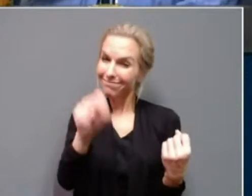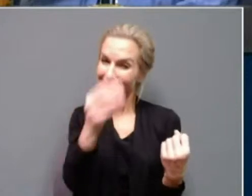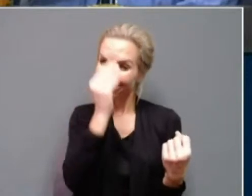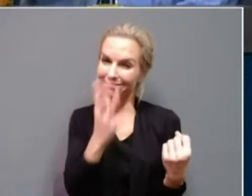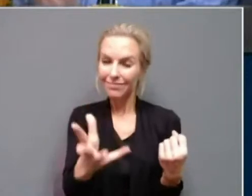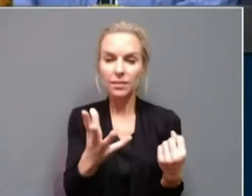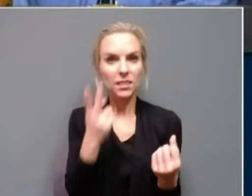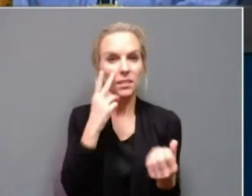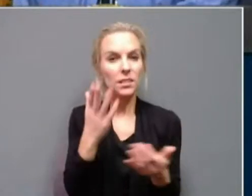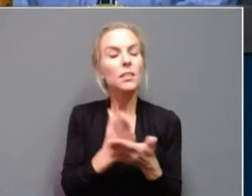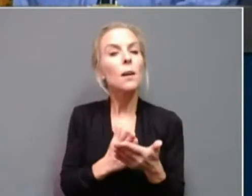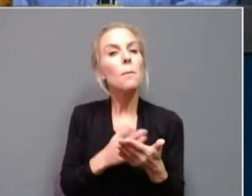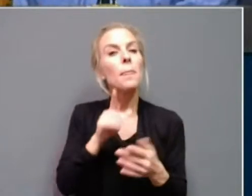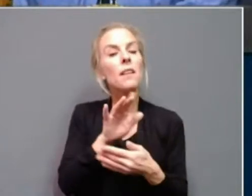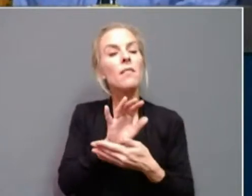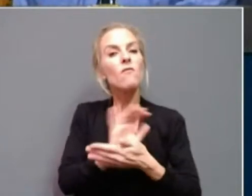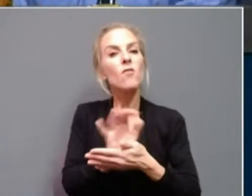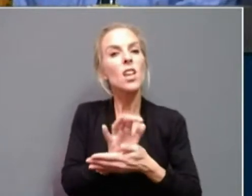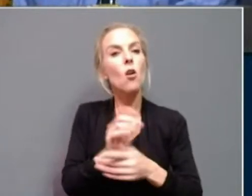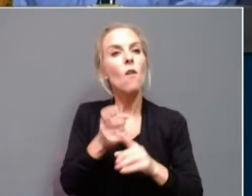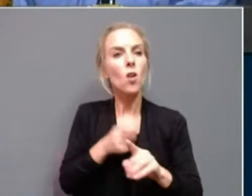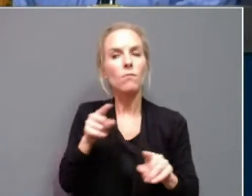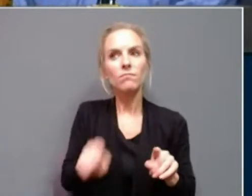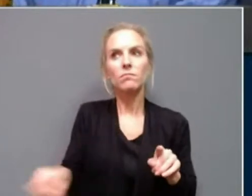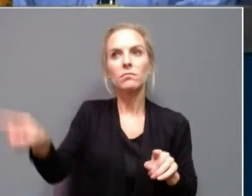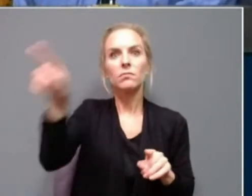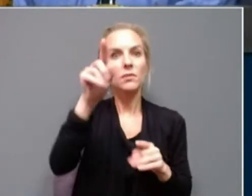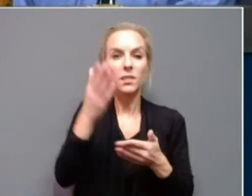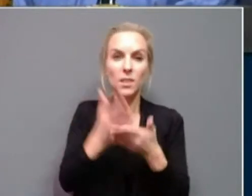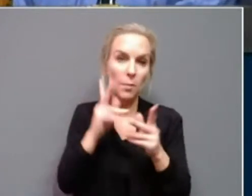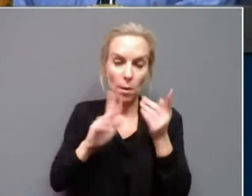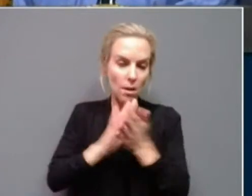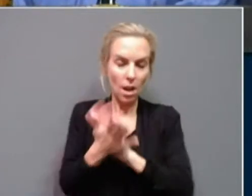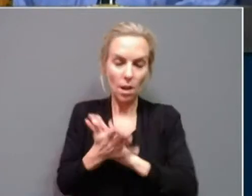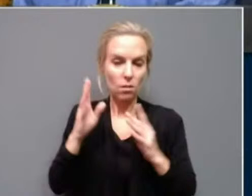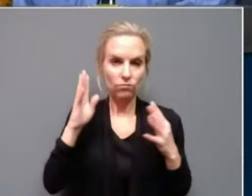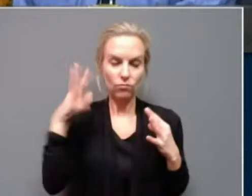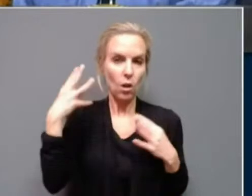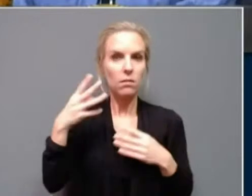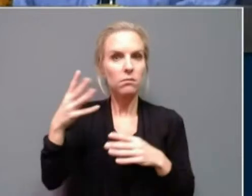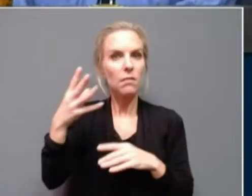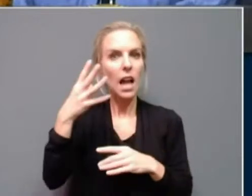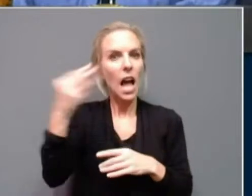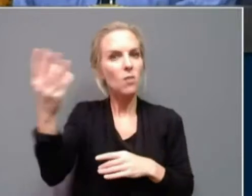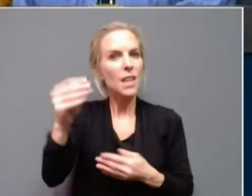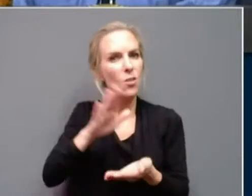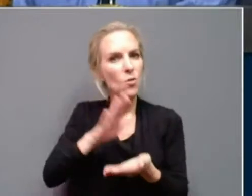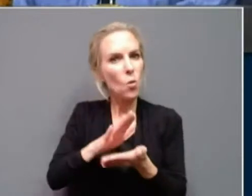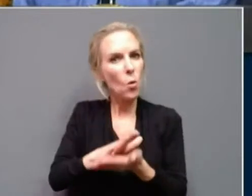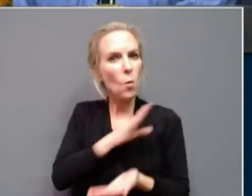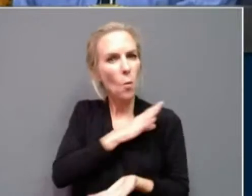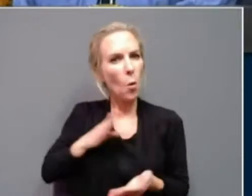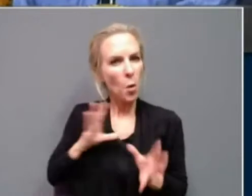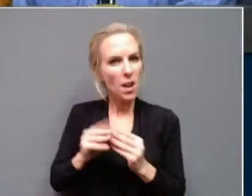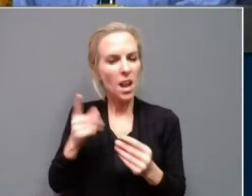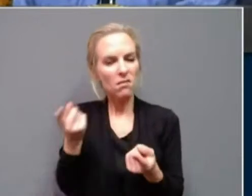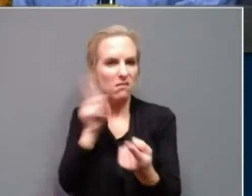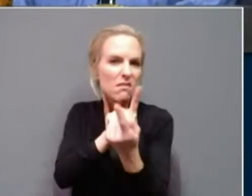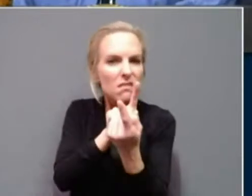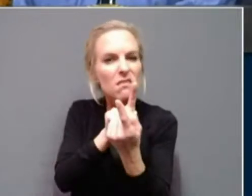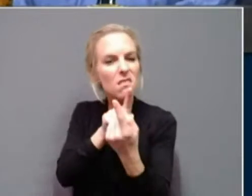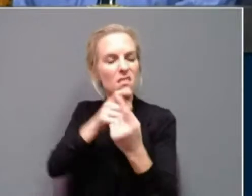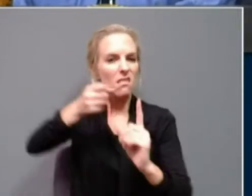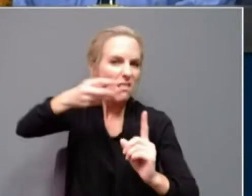videos from some other places around the country, and people have lost their mind outside school board meetings, getting in people's face, telling them we'll find